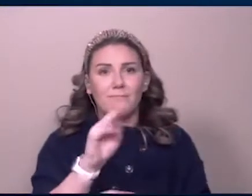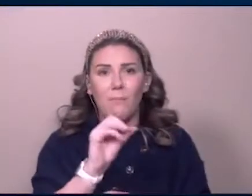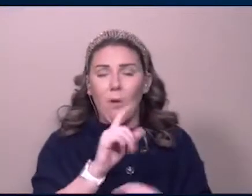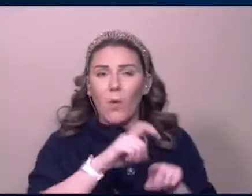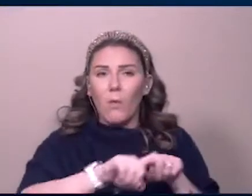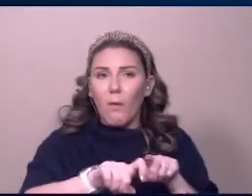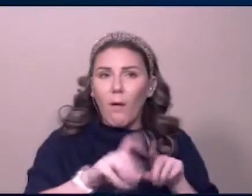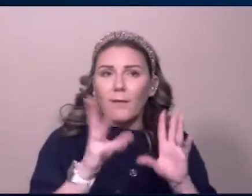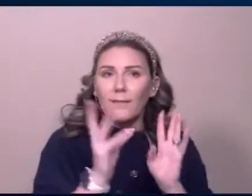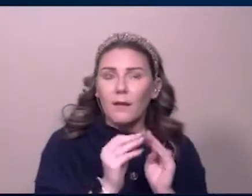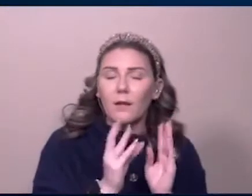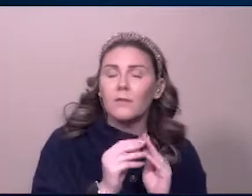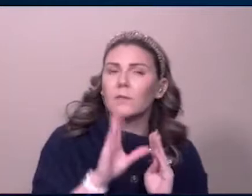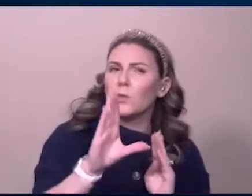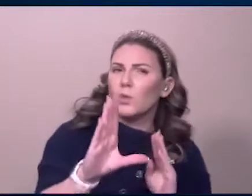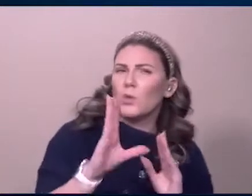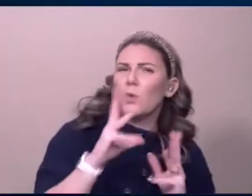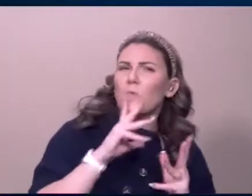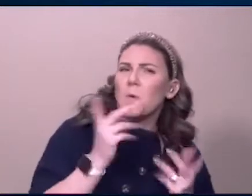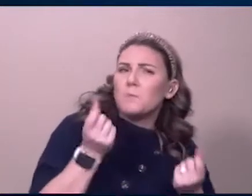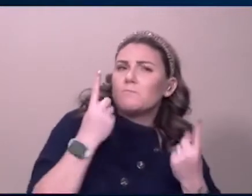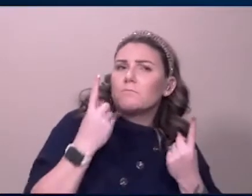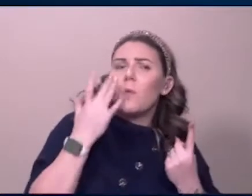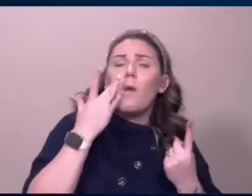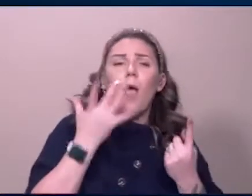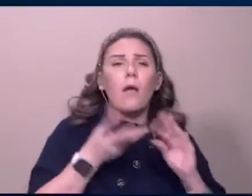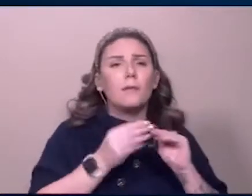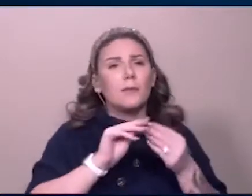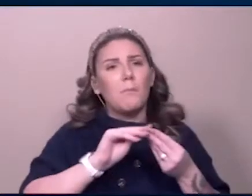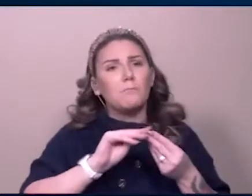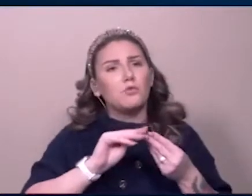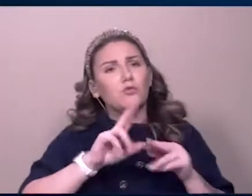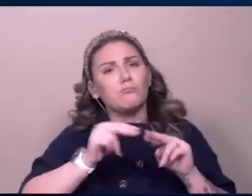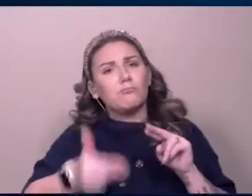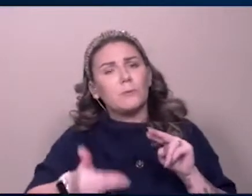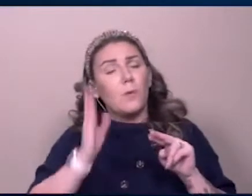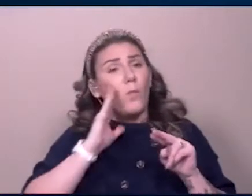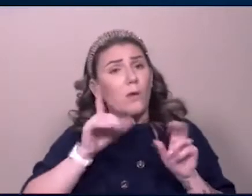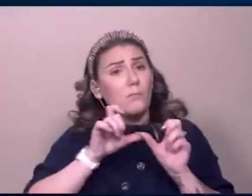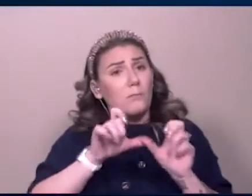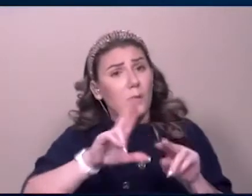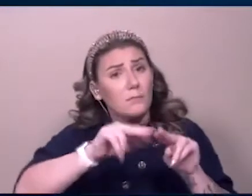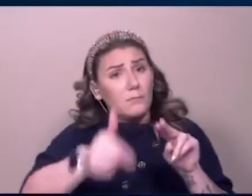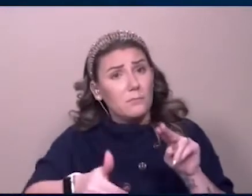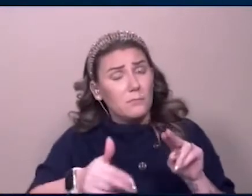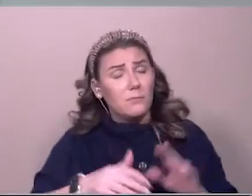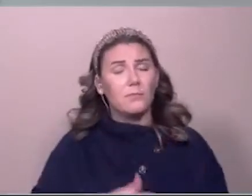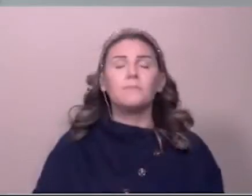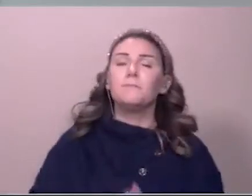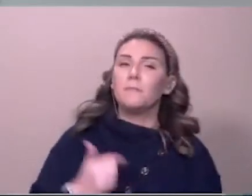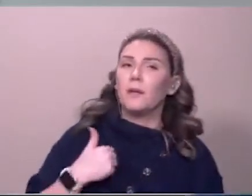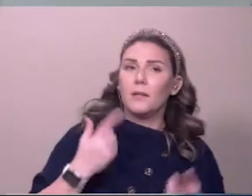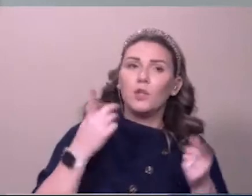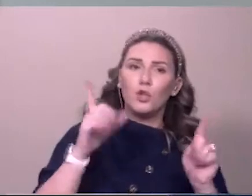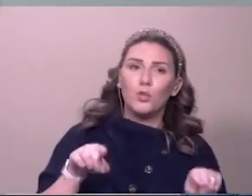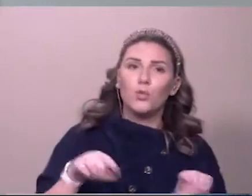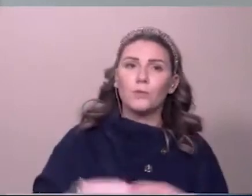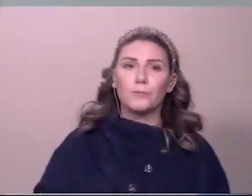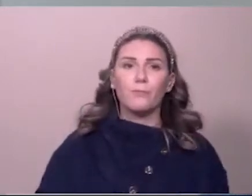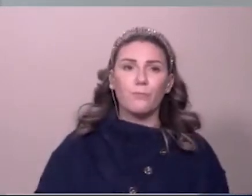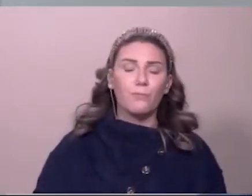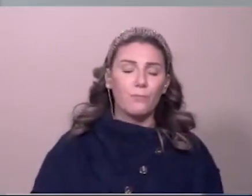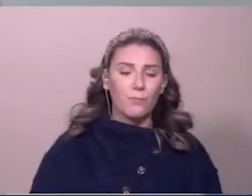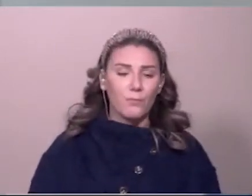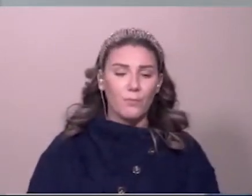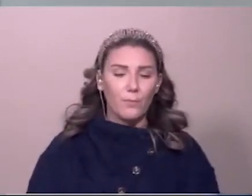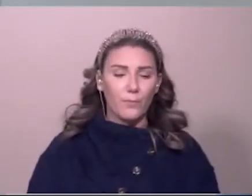sense? Why are the numbers down? And are we going to keep seeing them go down? Yeah, I agree. I mean, I think if we're